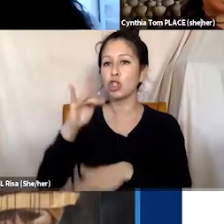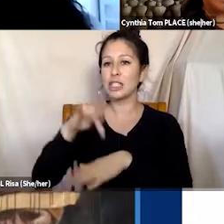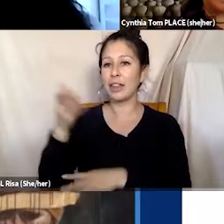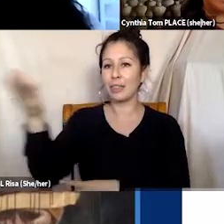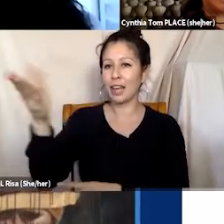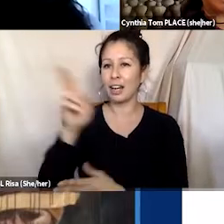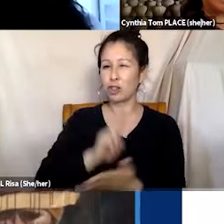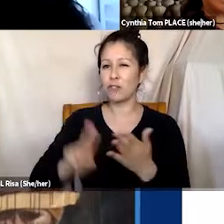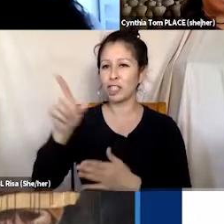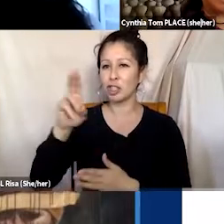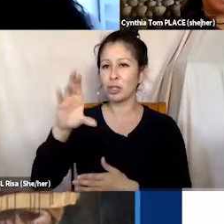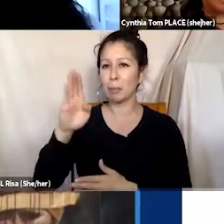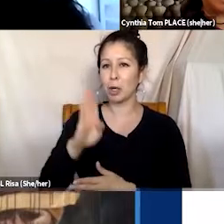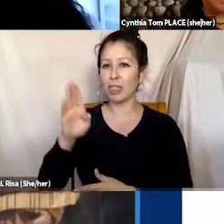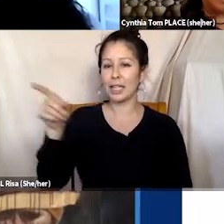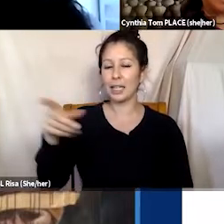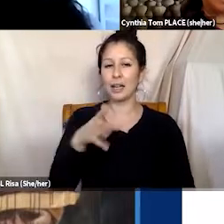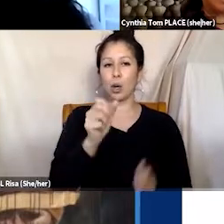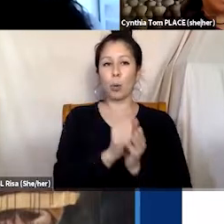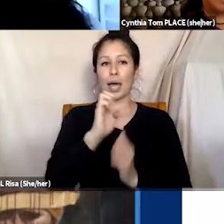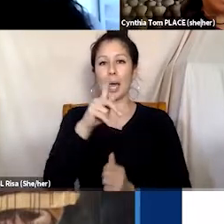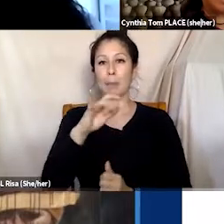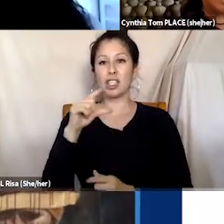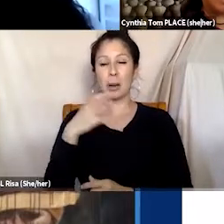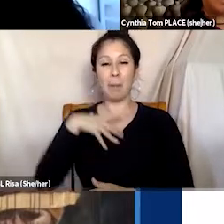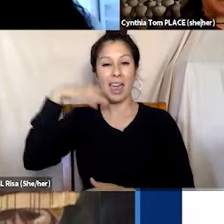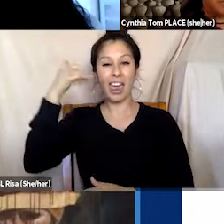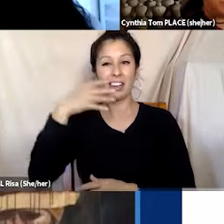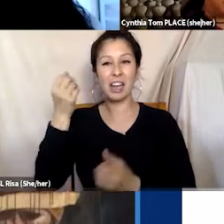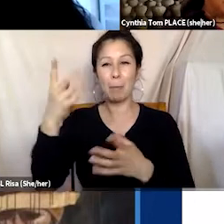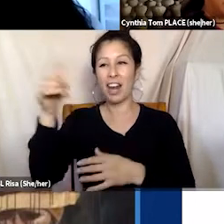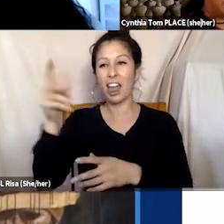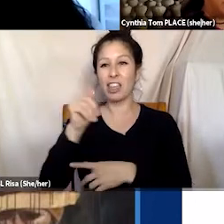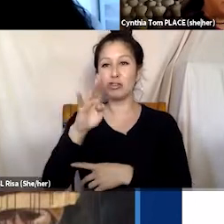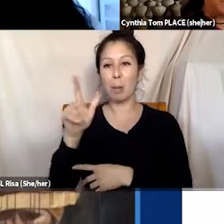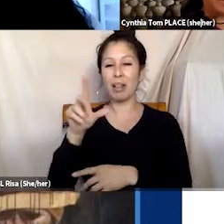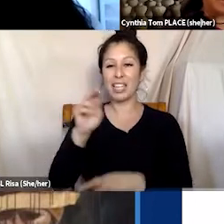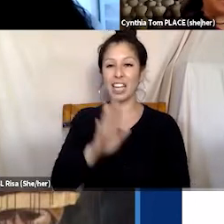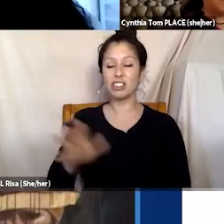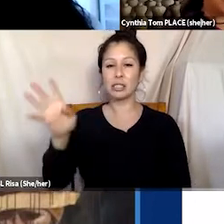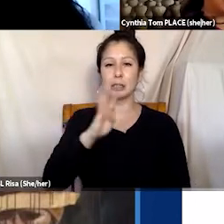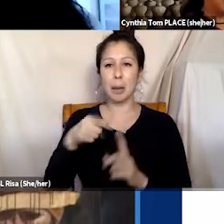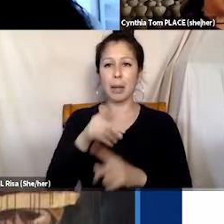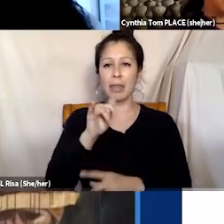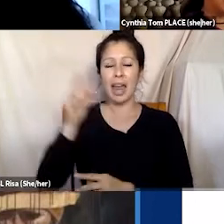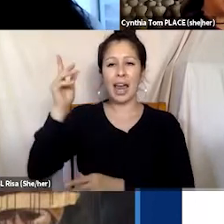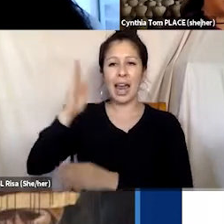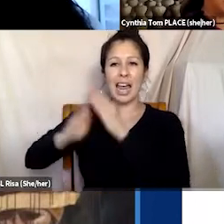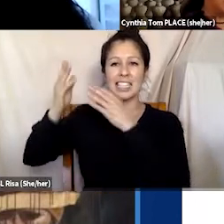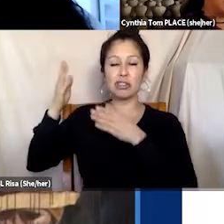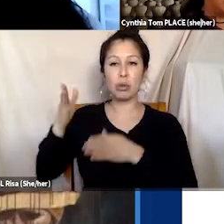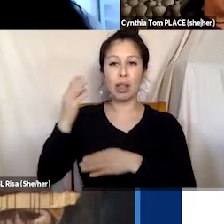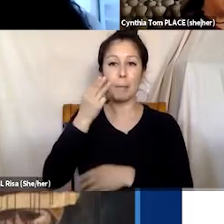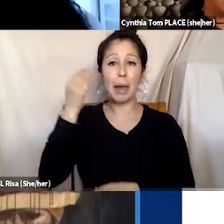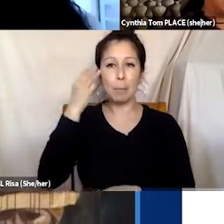So with epigenetics, my elders, as well as those from many other tribal nations, speak about ancestral memories and